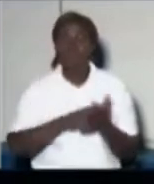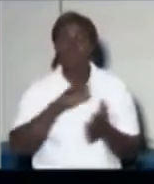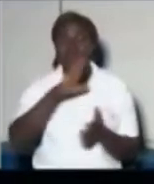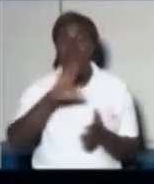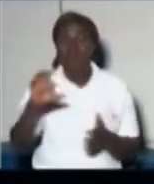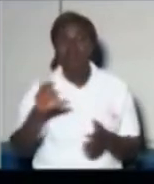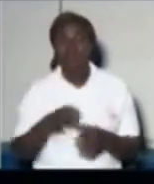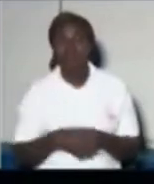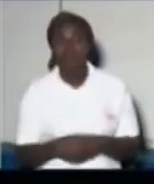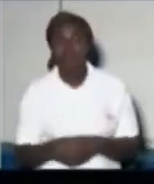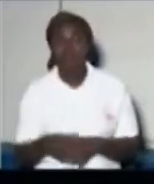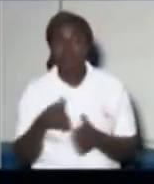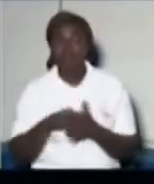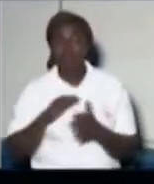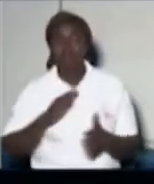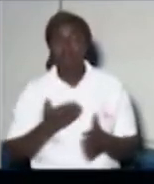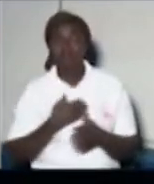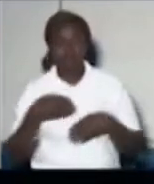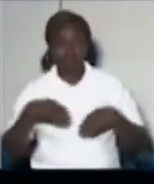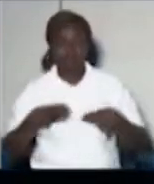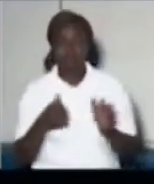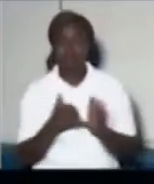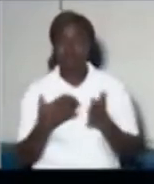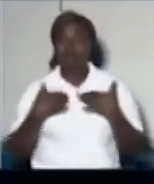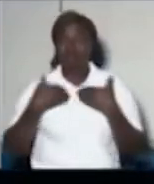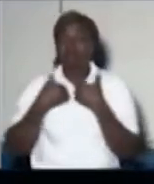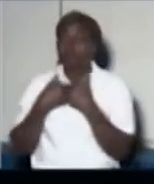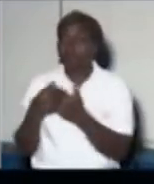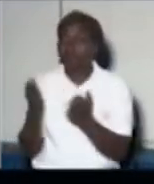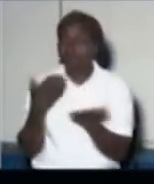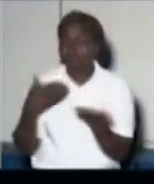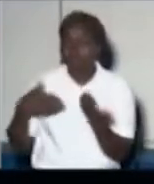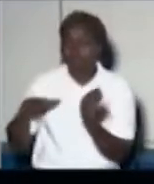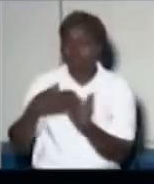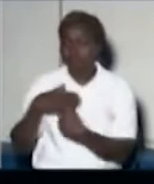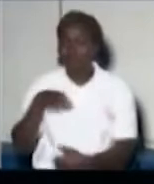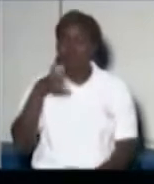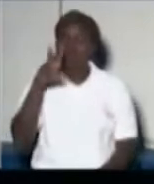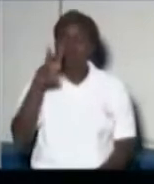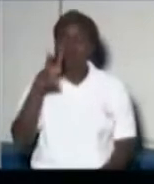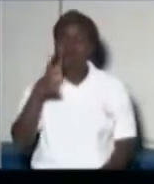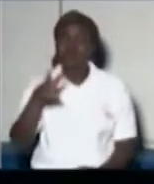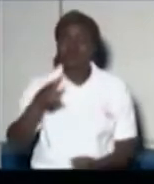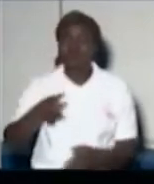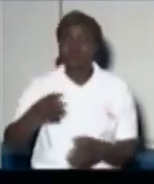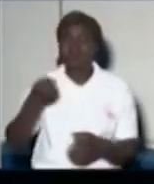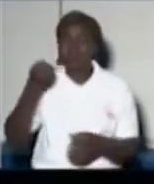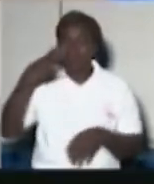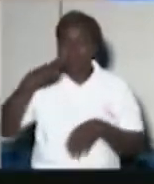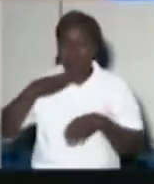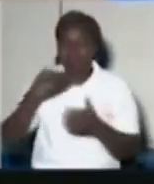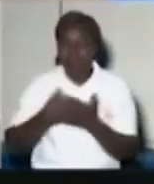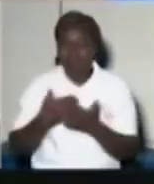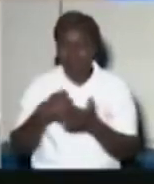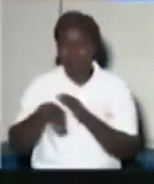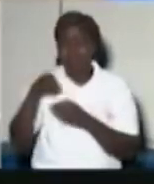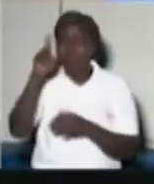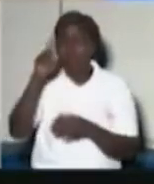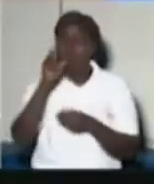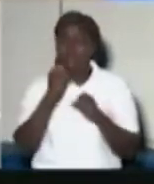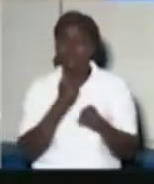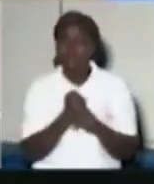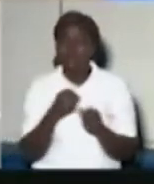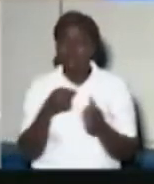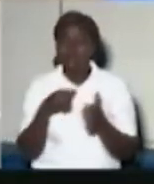you look at our stock market, it's lost over 2 trillion in 1 year. So that is